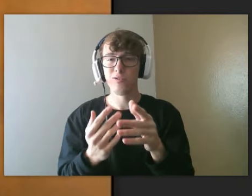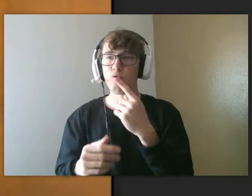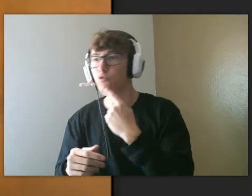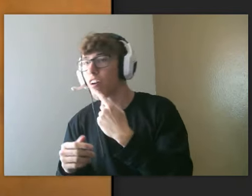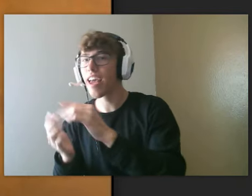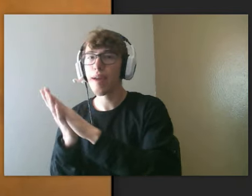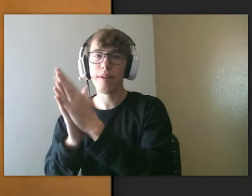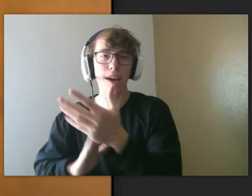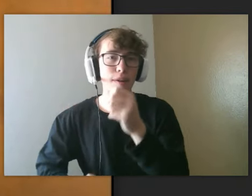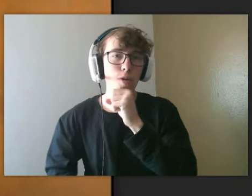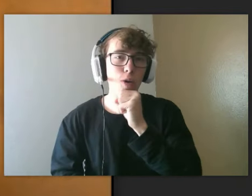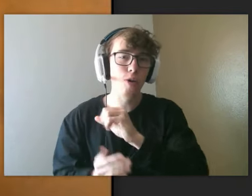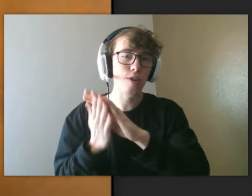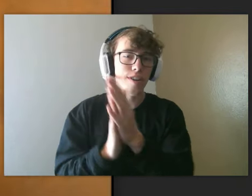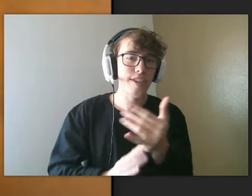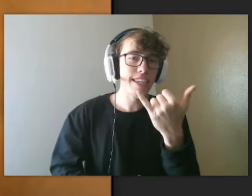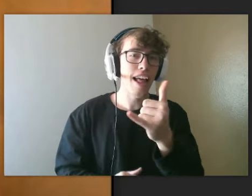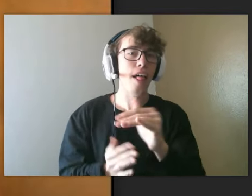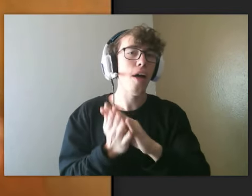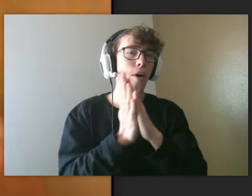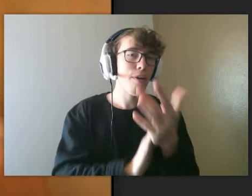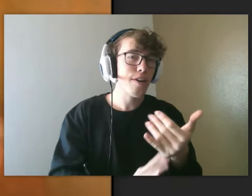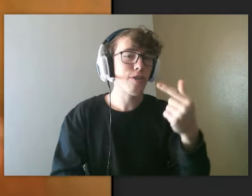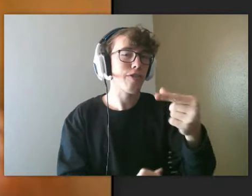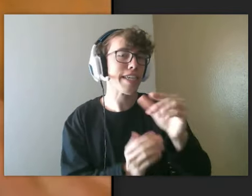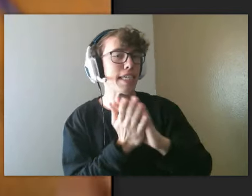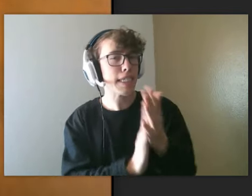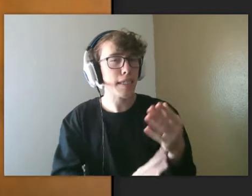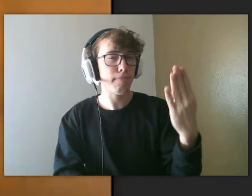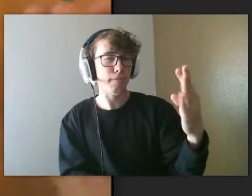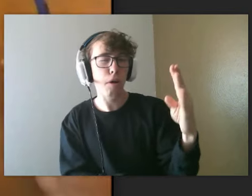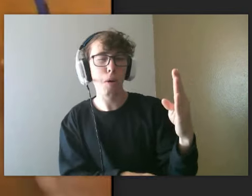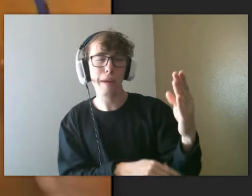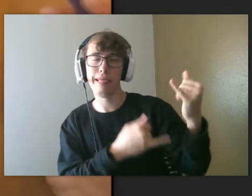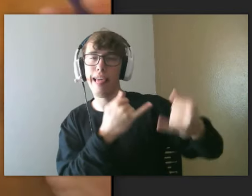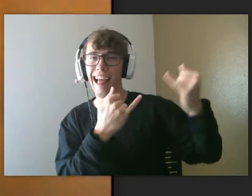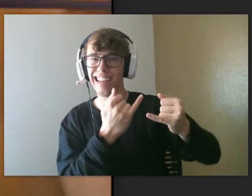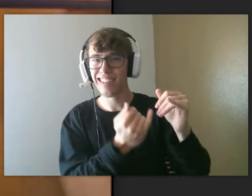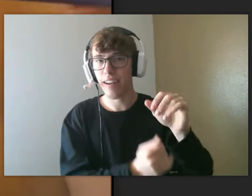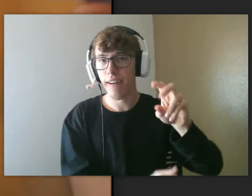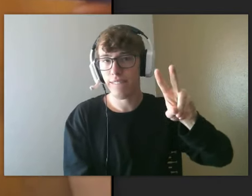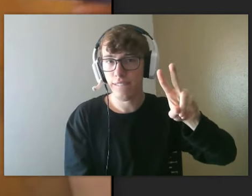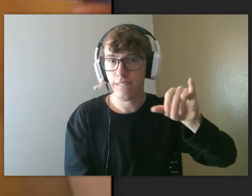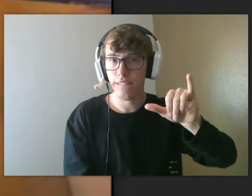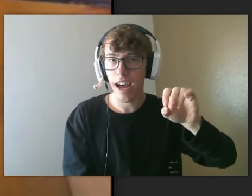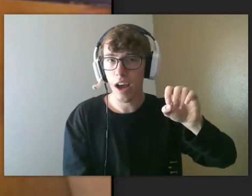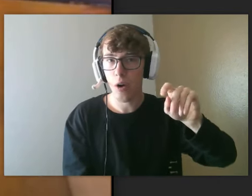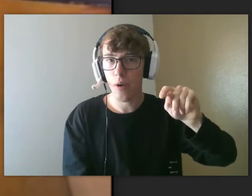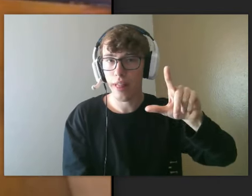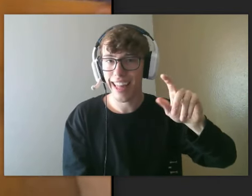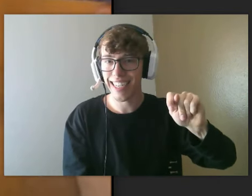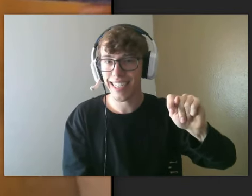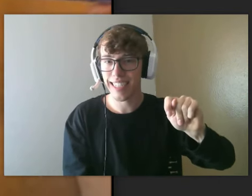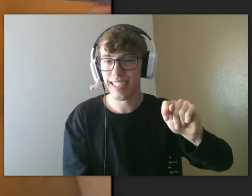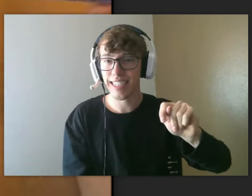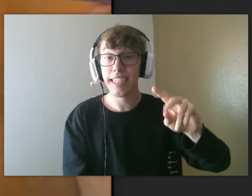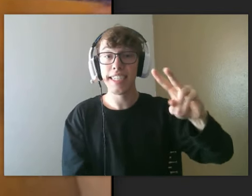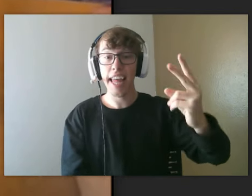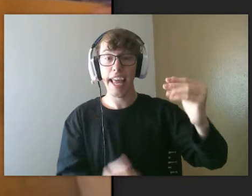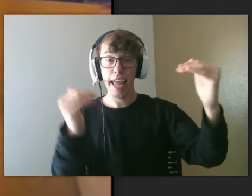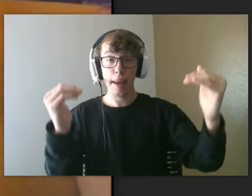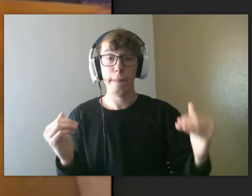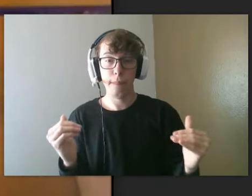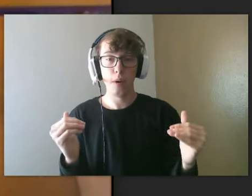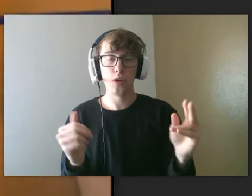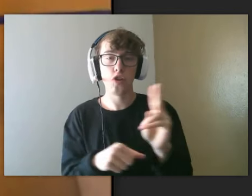orange, into yellow, into green, into blue, and then into violet. The second one is going to be done just with layers